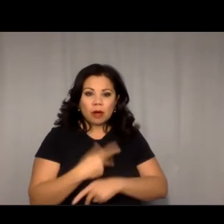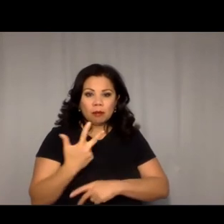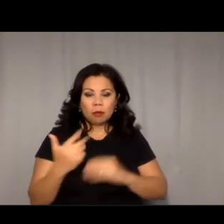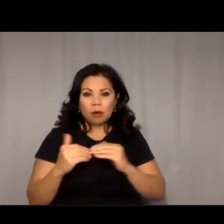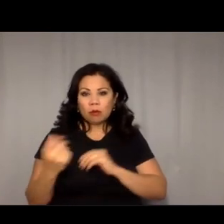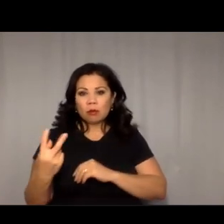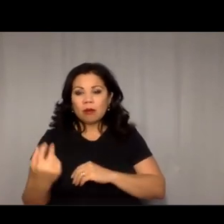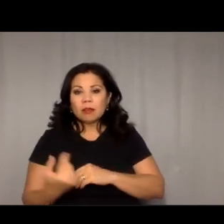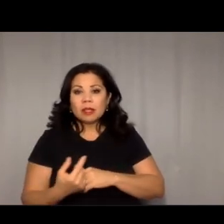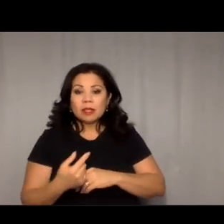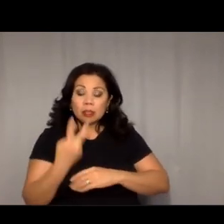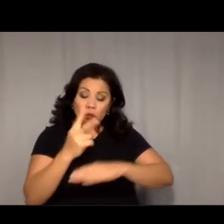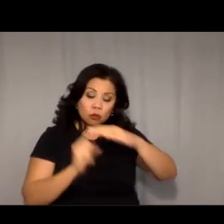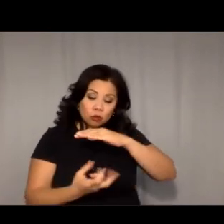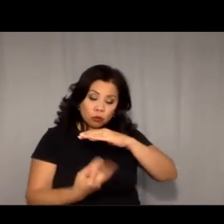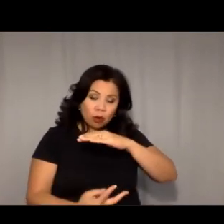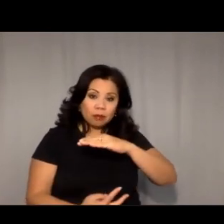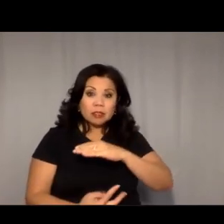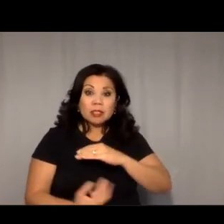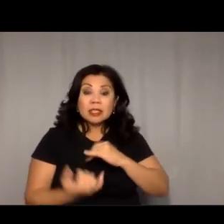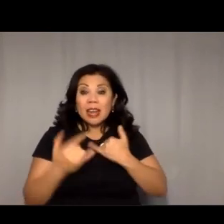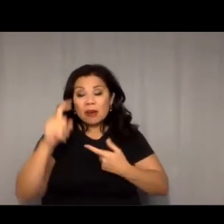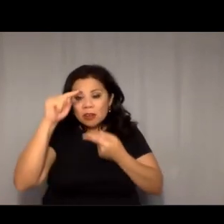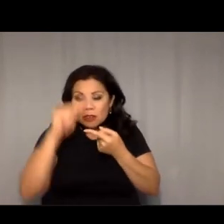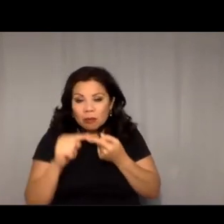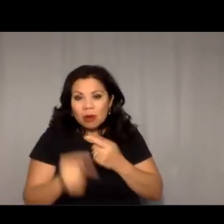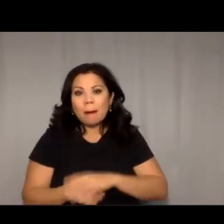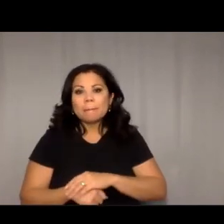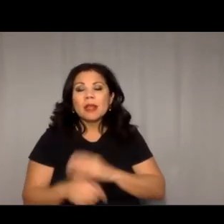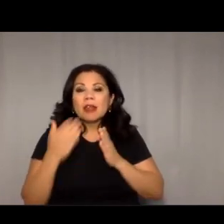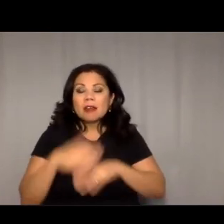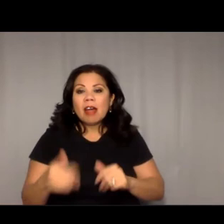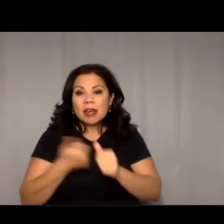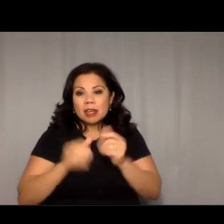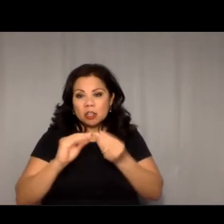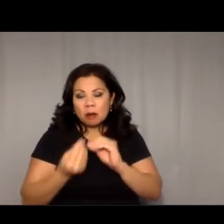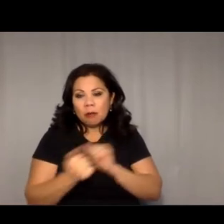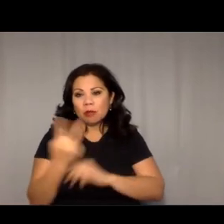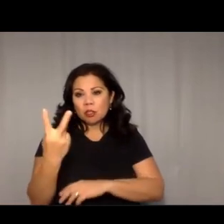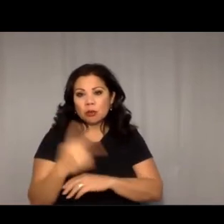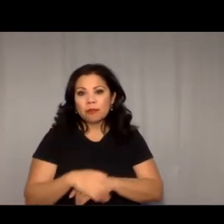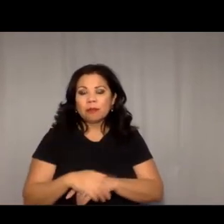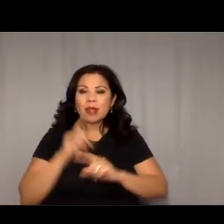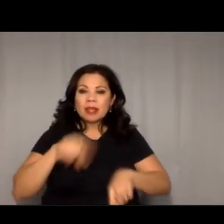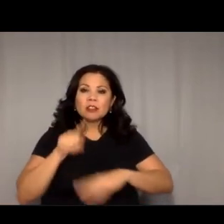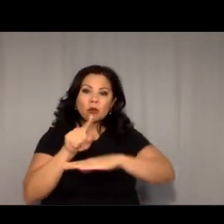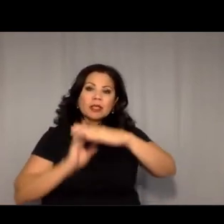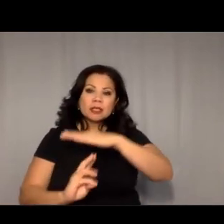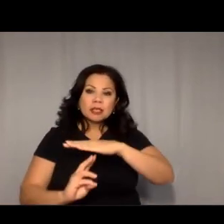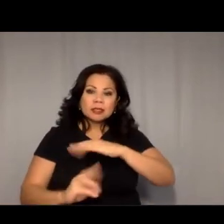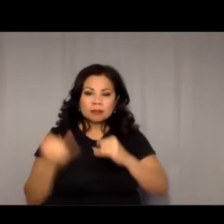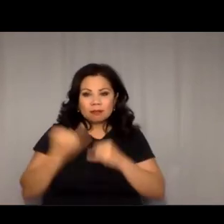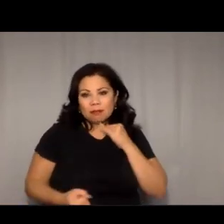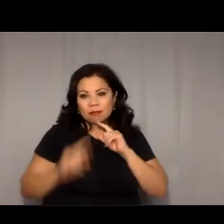simplify if we need to. We do need to. I can divide by 2, top and bottom. I get 1/6. And that's our